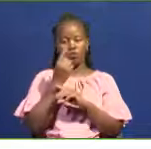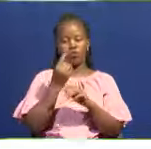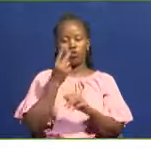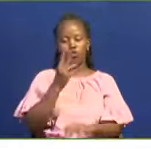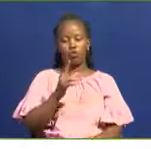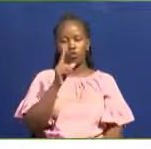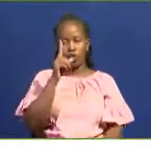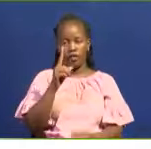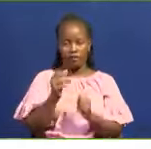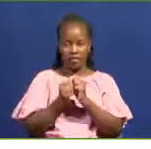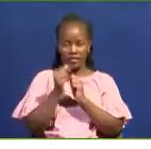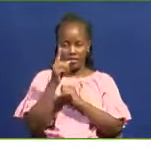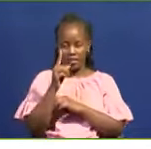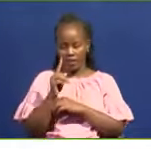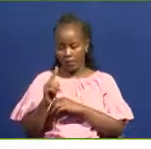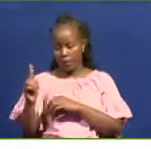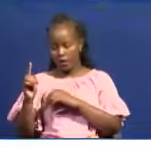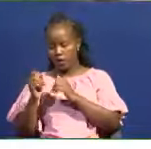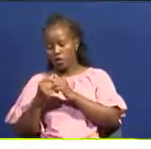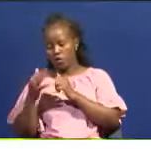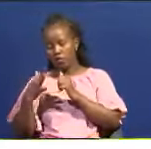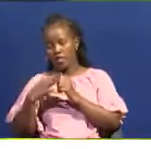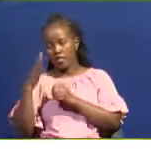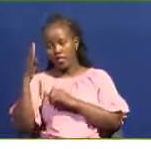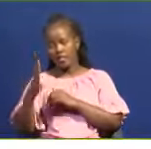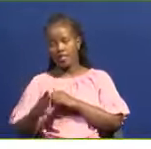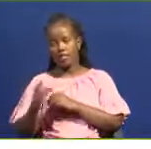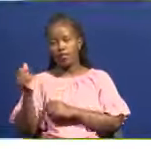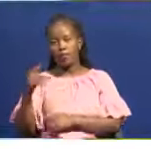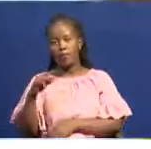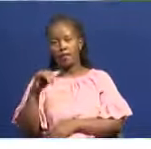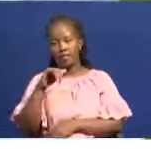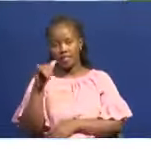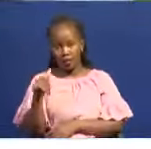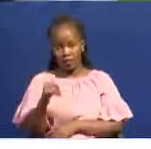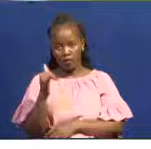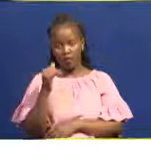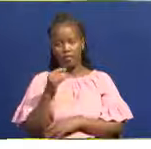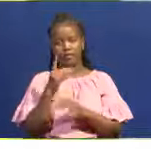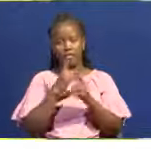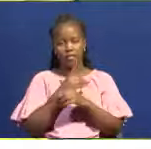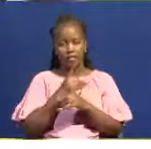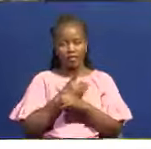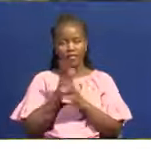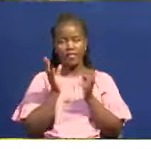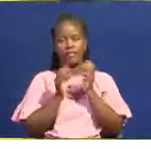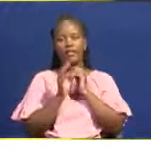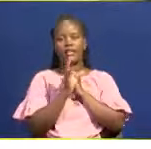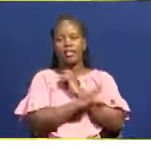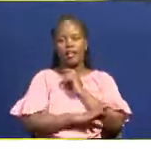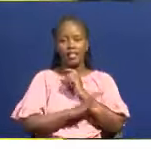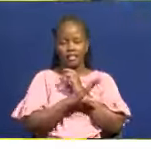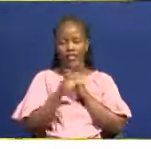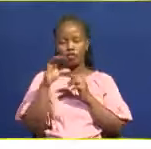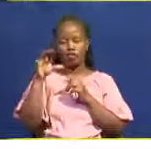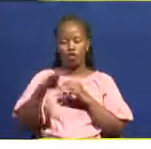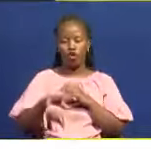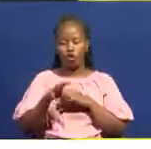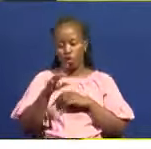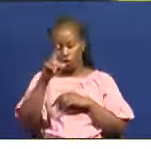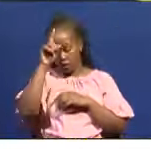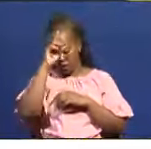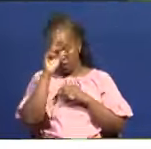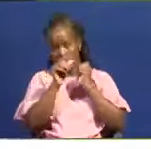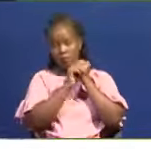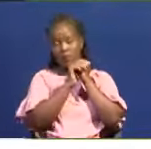December to 18th of January 2026, with Algeria, Angola, Burkina Faso, DR Congo, Egypt, Senegal